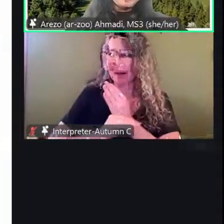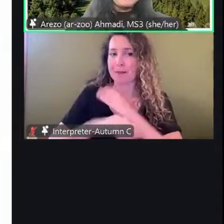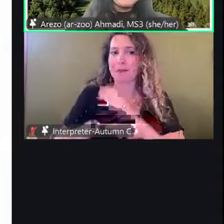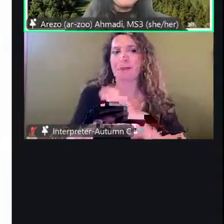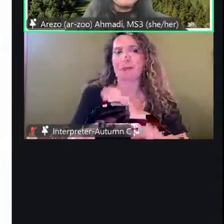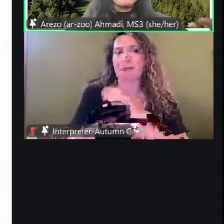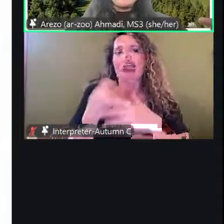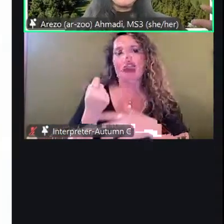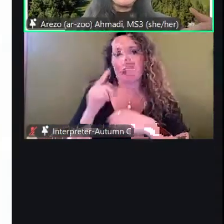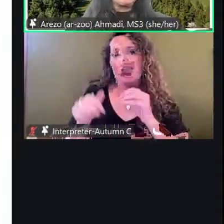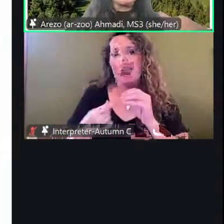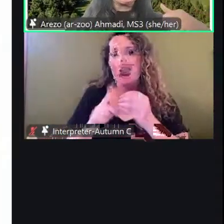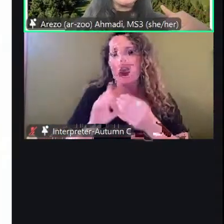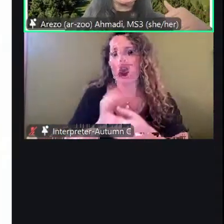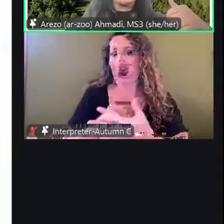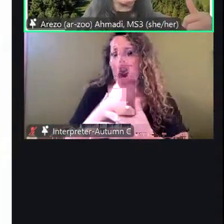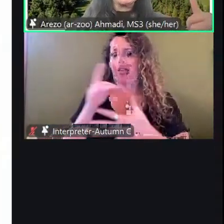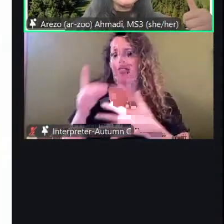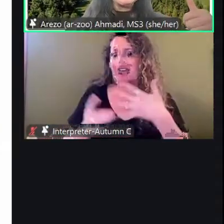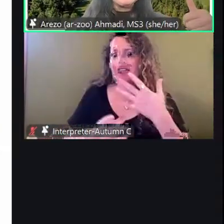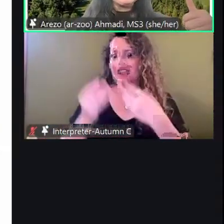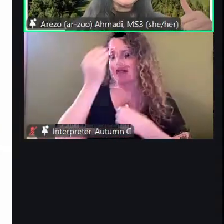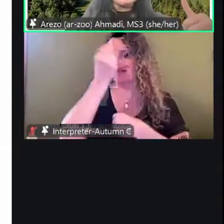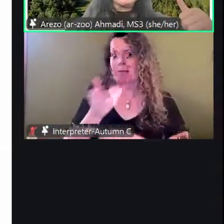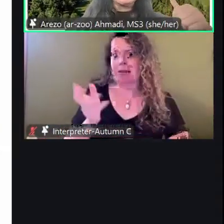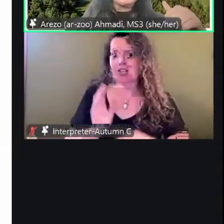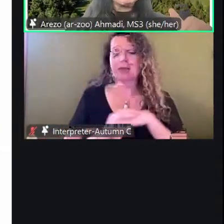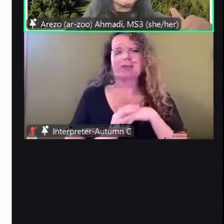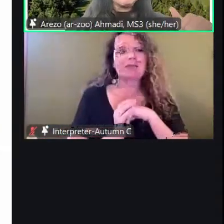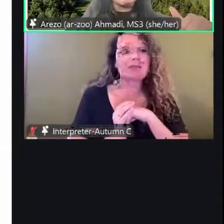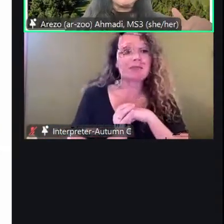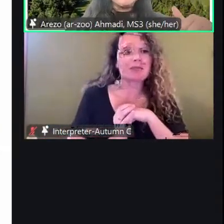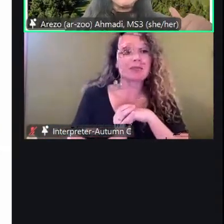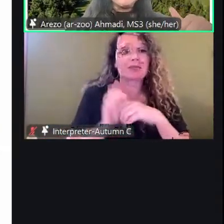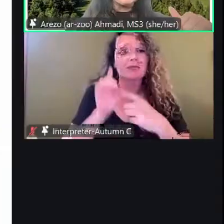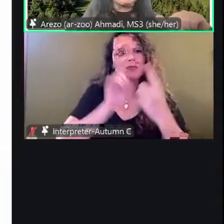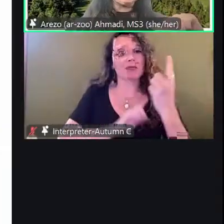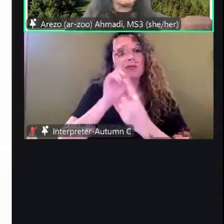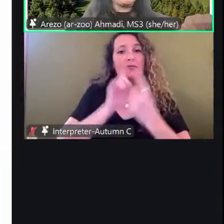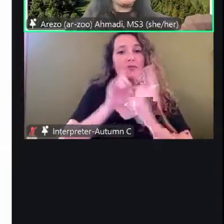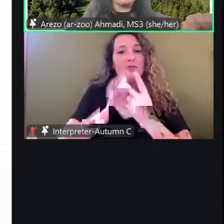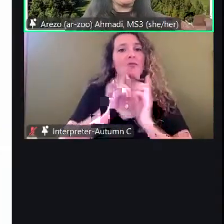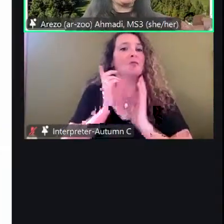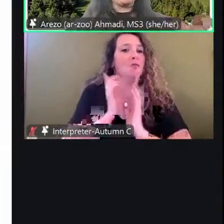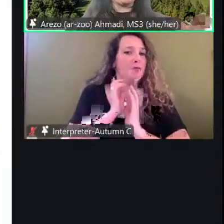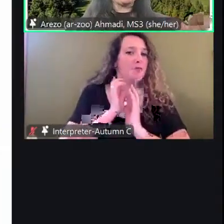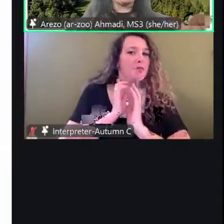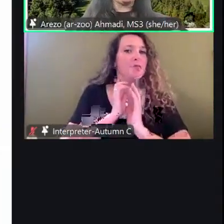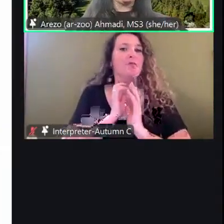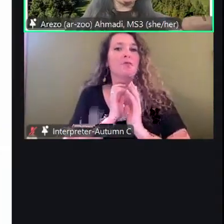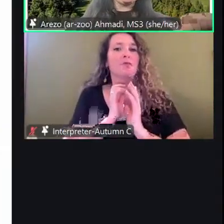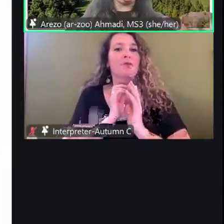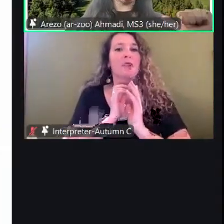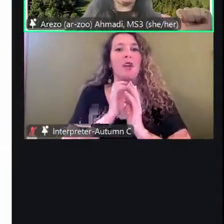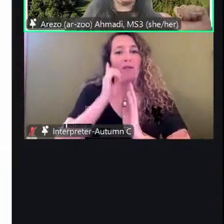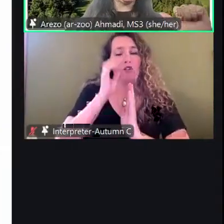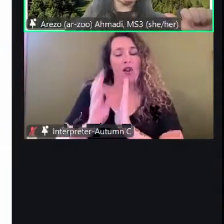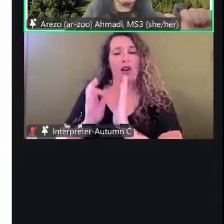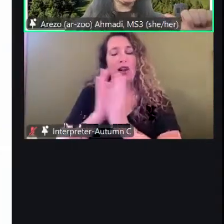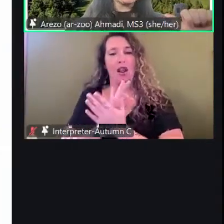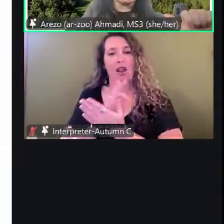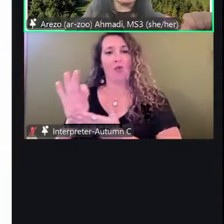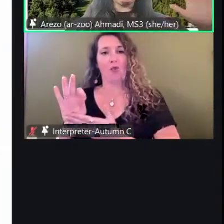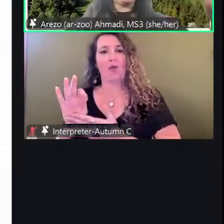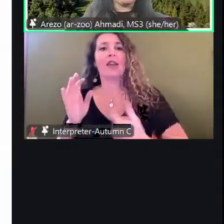our elective, some information. We had a 1-hour in-person session every week for 9 weeks, and we also had a Zoom option. We had